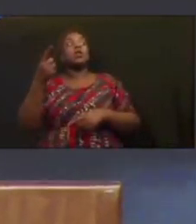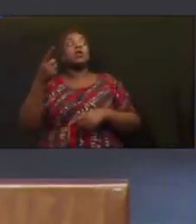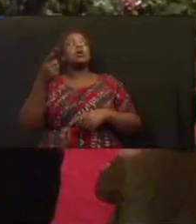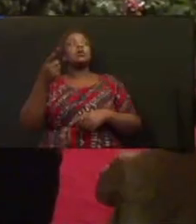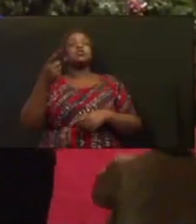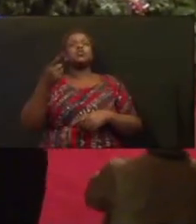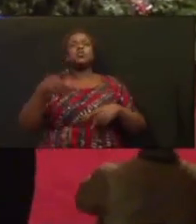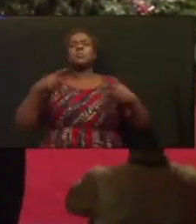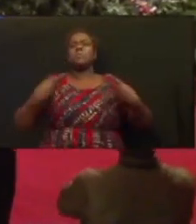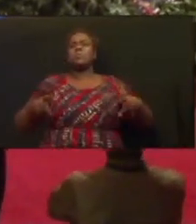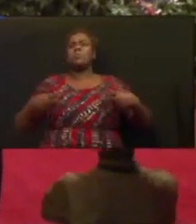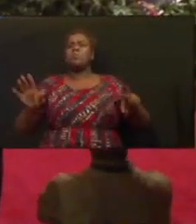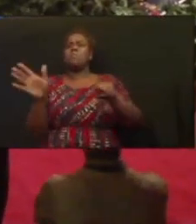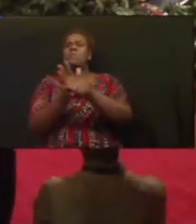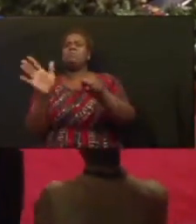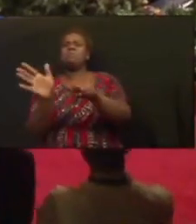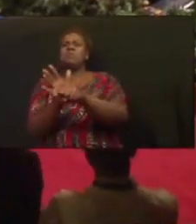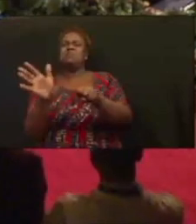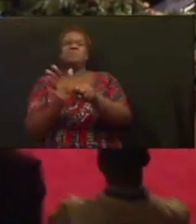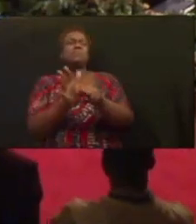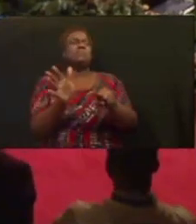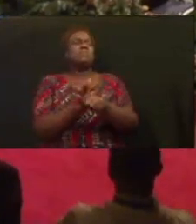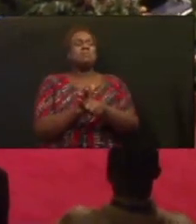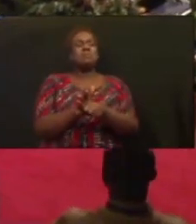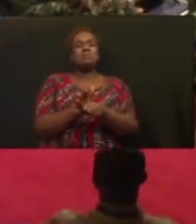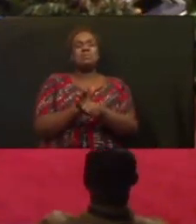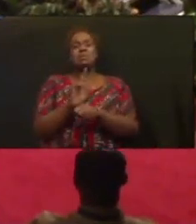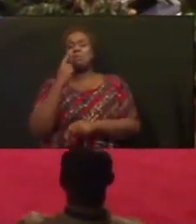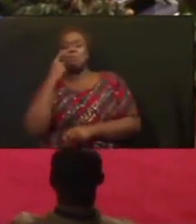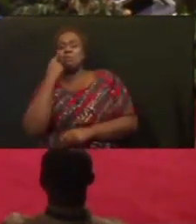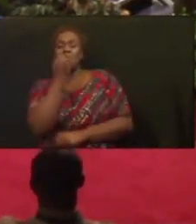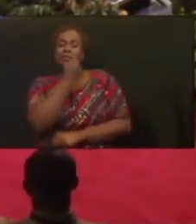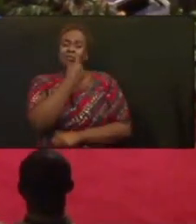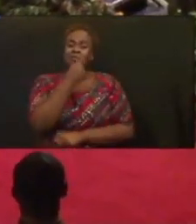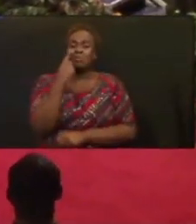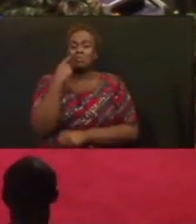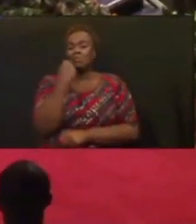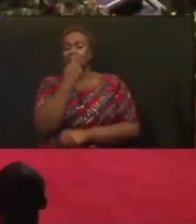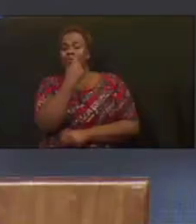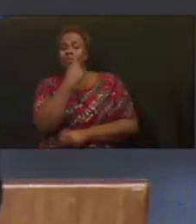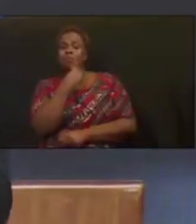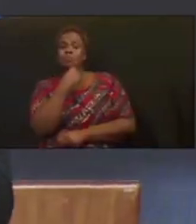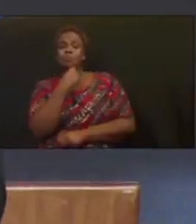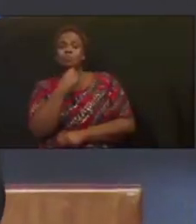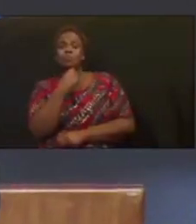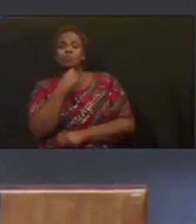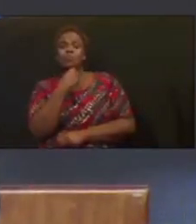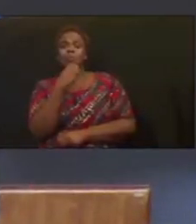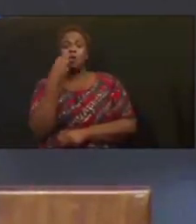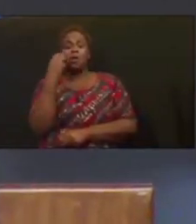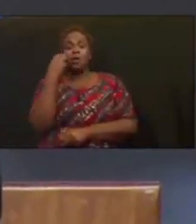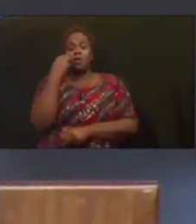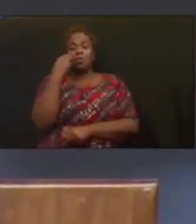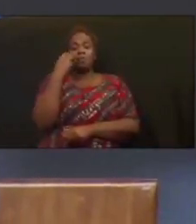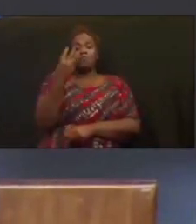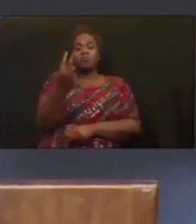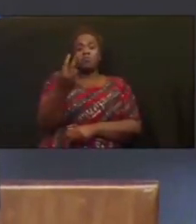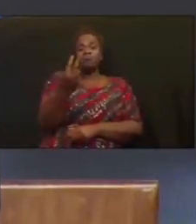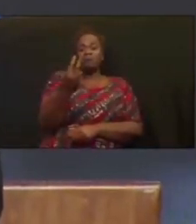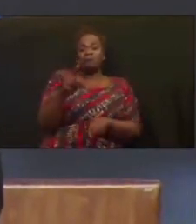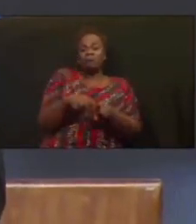of people just like this. And they were crying and they were sobbing. And in that vision, I stood and I was